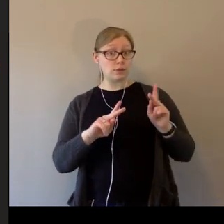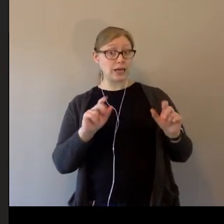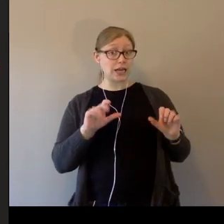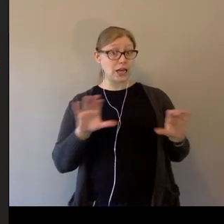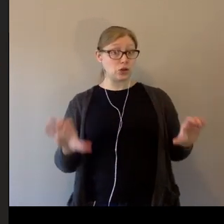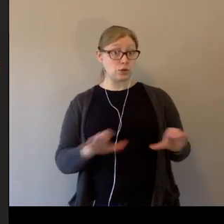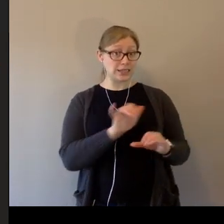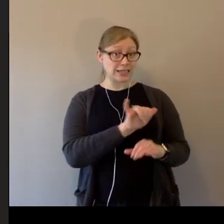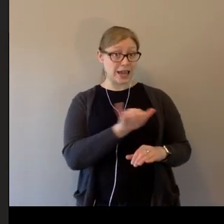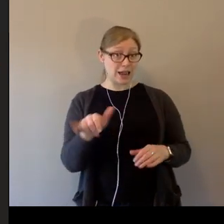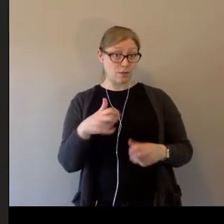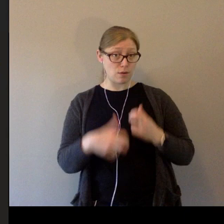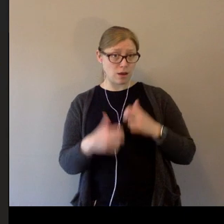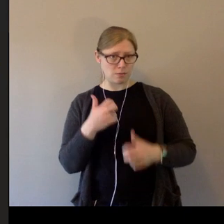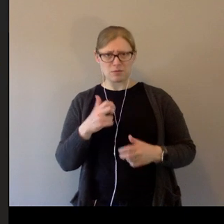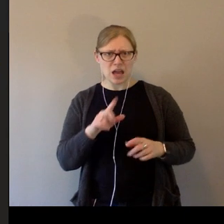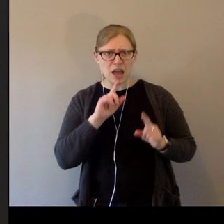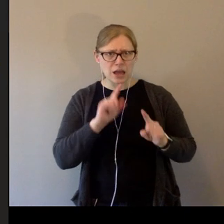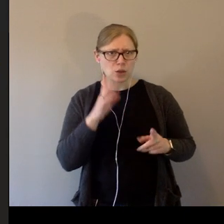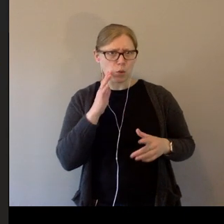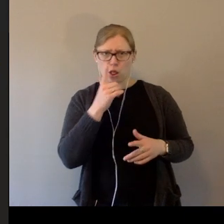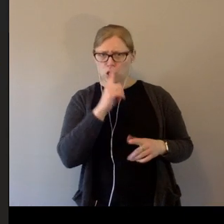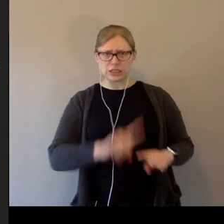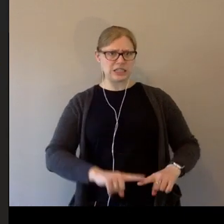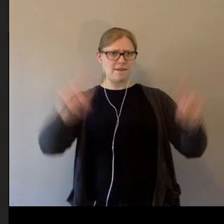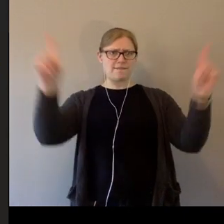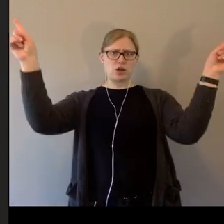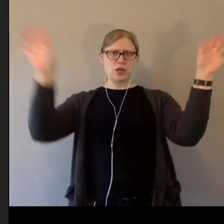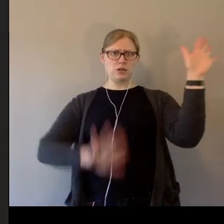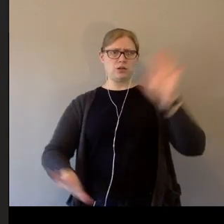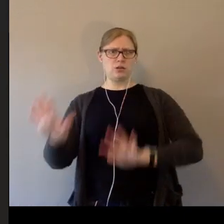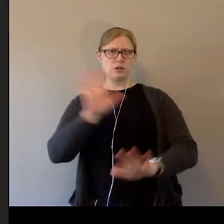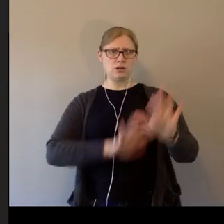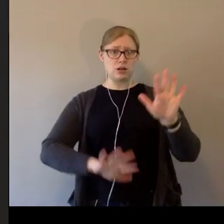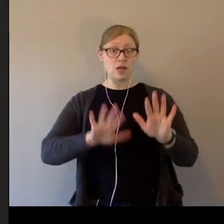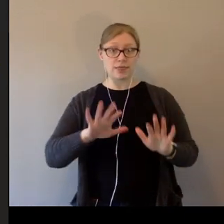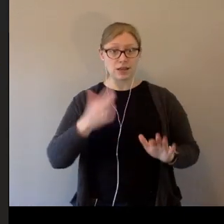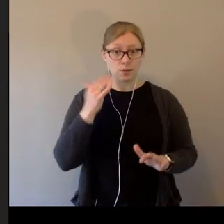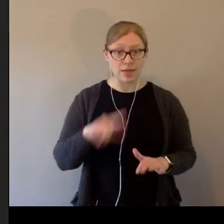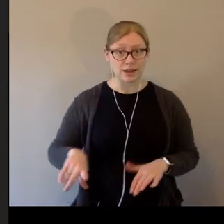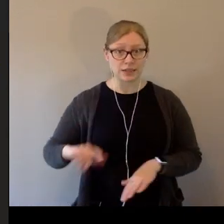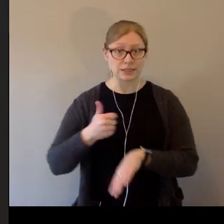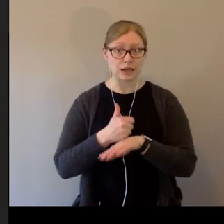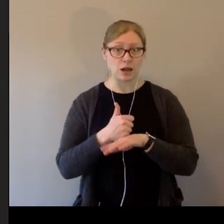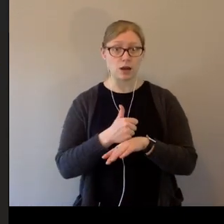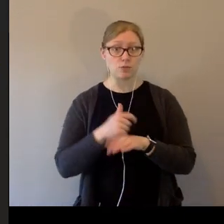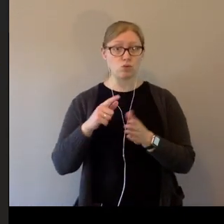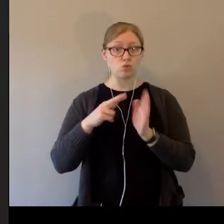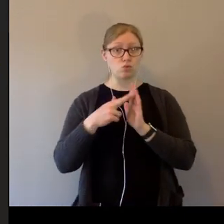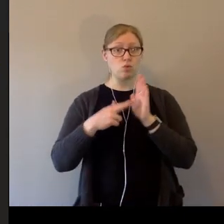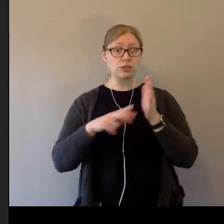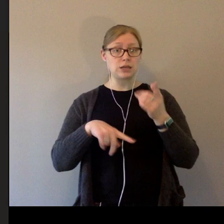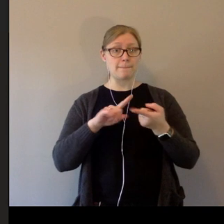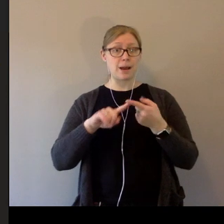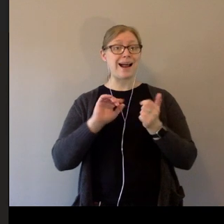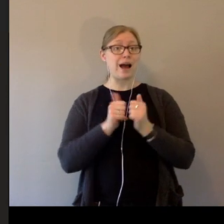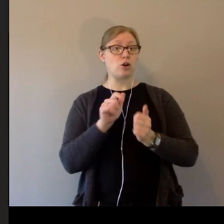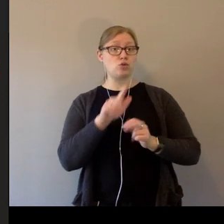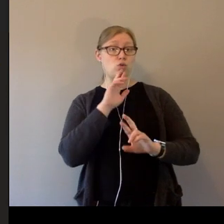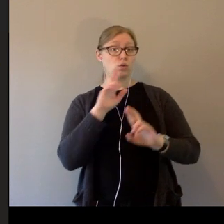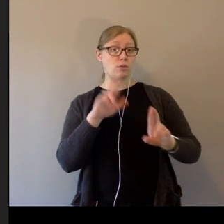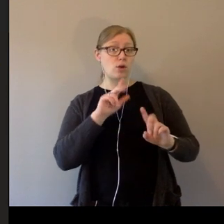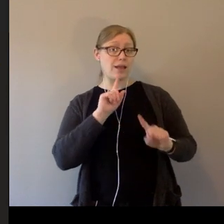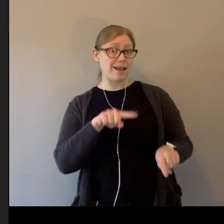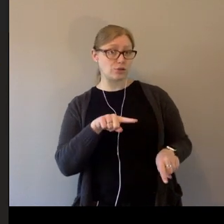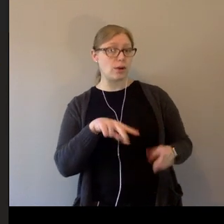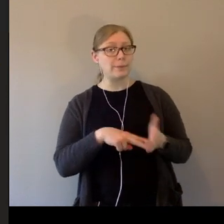different. And so that was why they had rules about how you would report your answer, so it was obvious whether it was